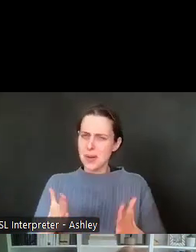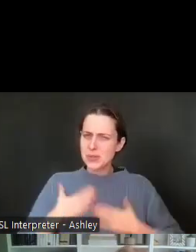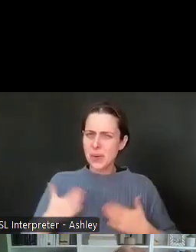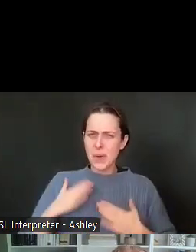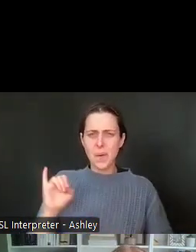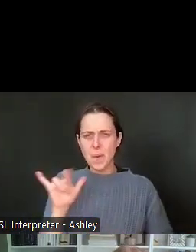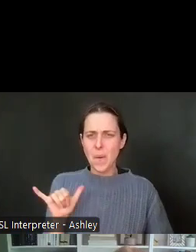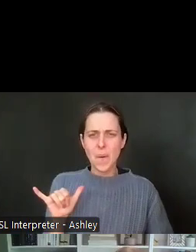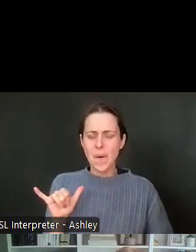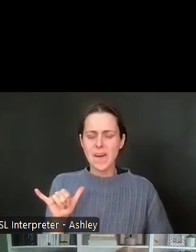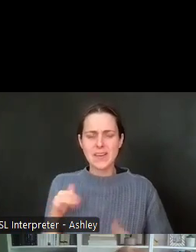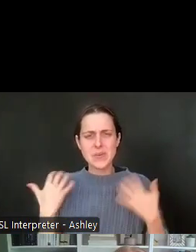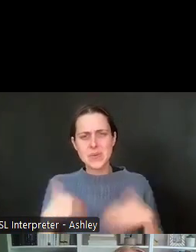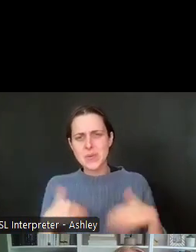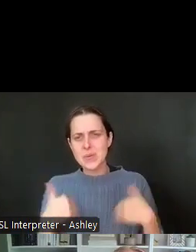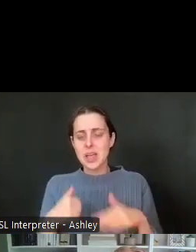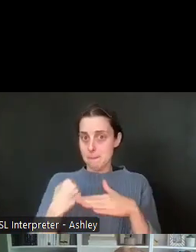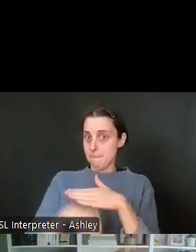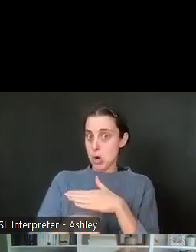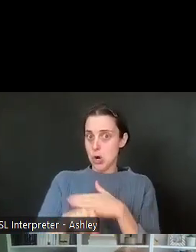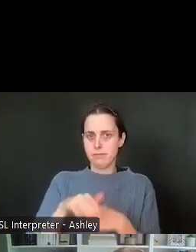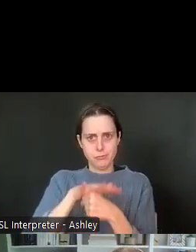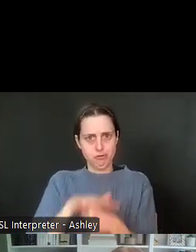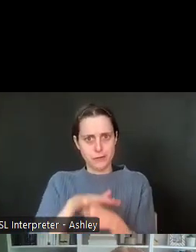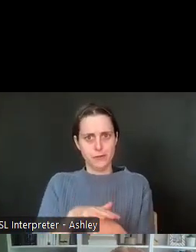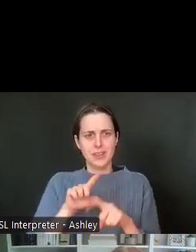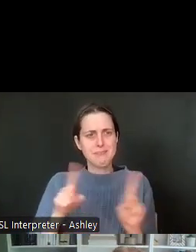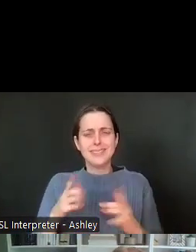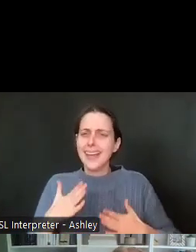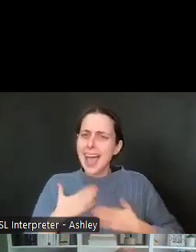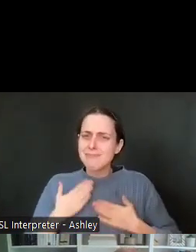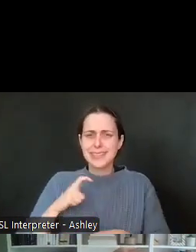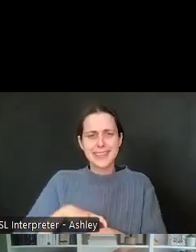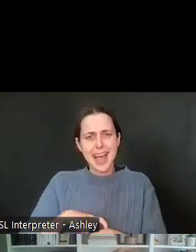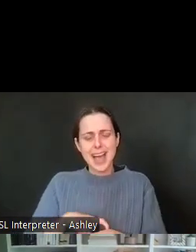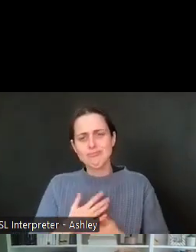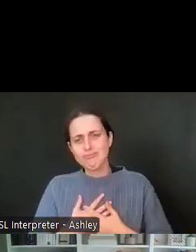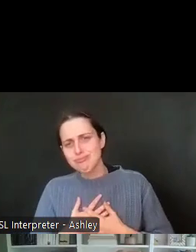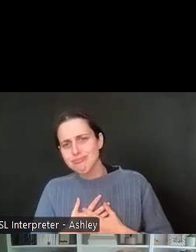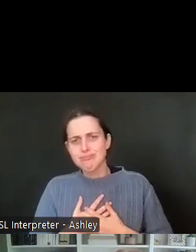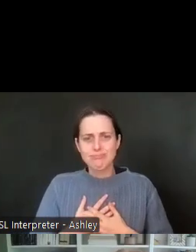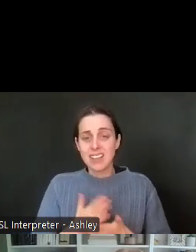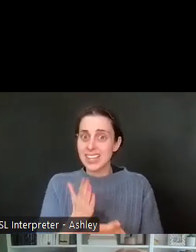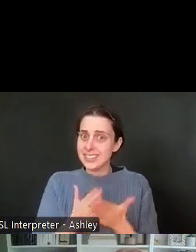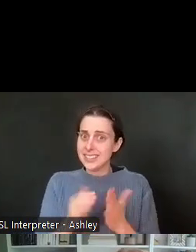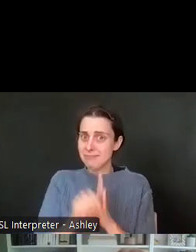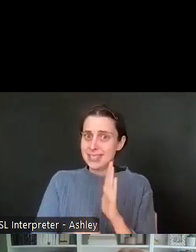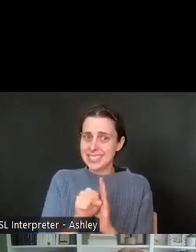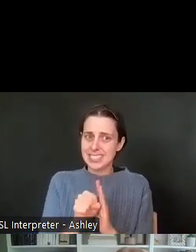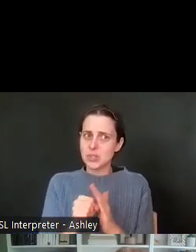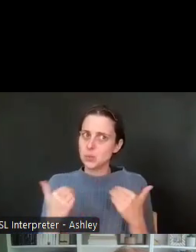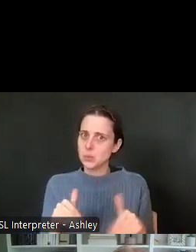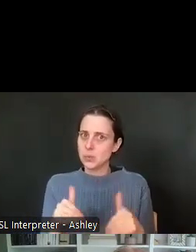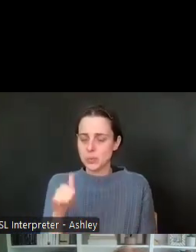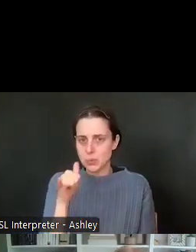is it's a wildly stressful but incredibly joyful season. And there's seasons that are really hard. You'll see up here on